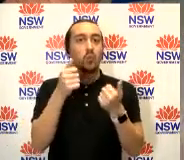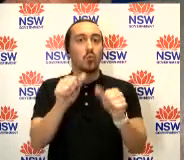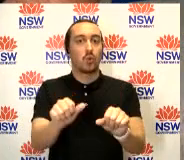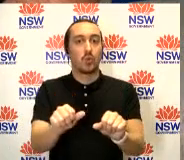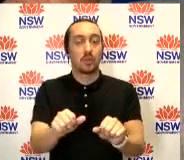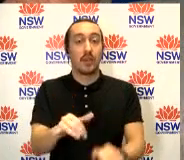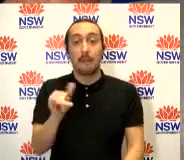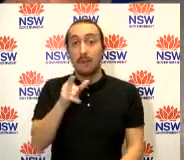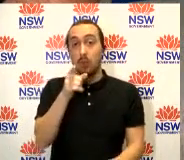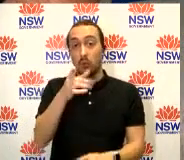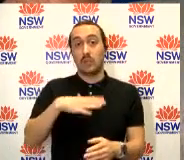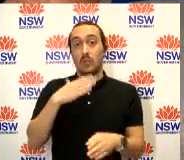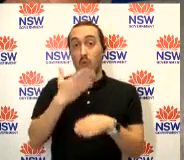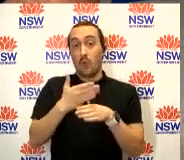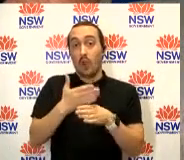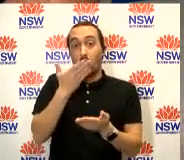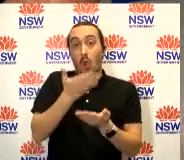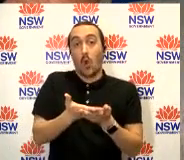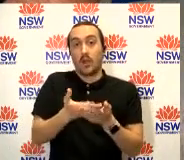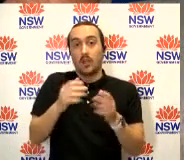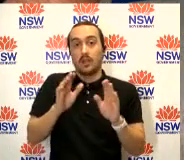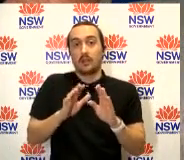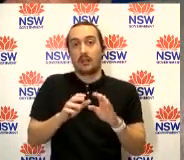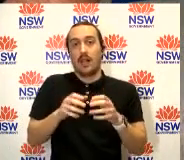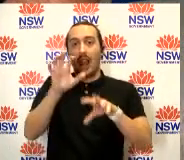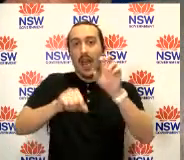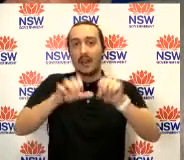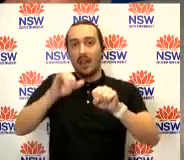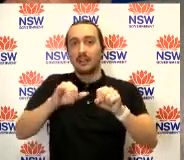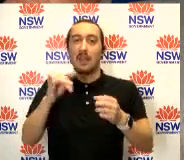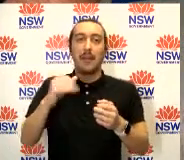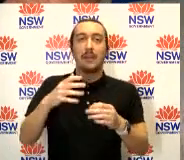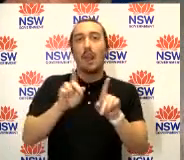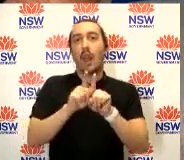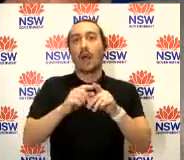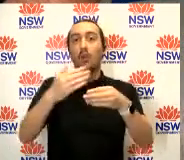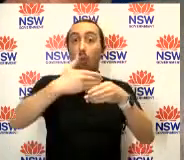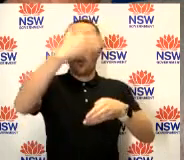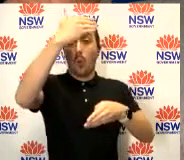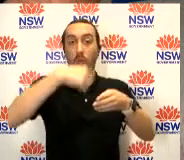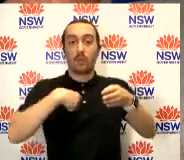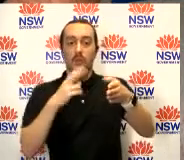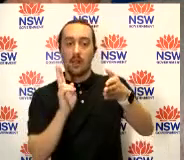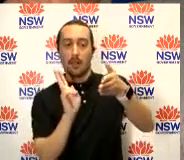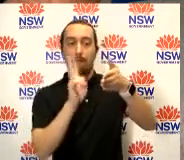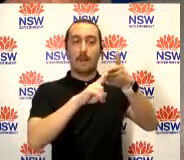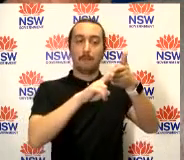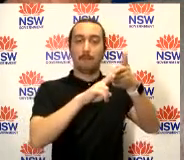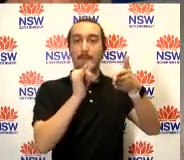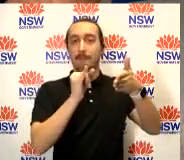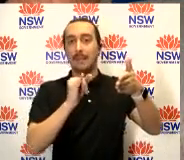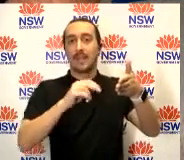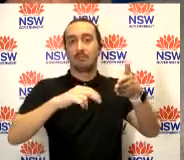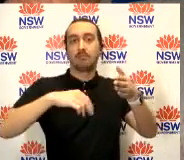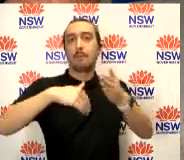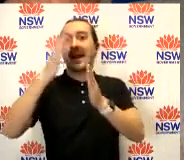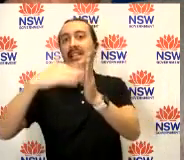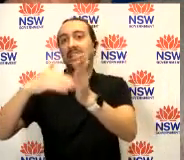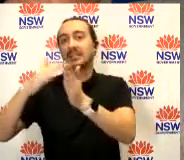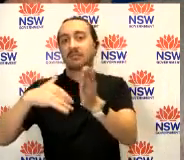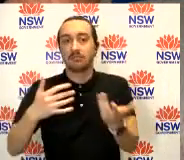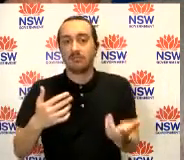off the ladder. So I'd assume a scenario like you've put the ladder up against a wall and maybe you're doing painting or something like that. You probably don't need to secure the top of the